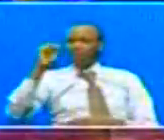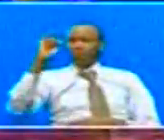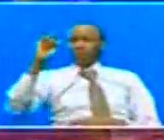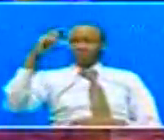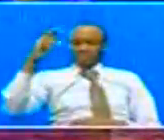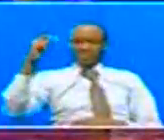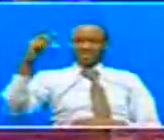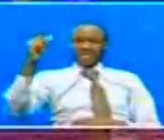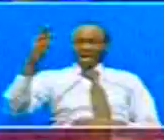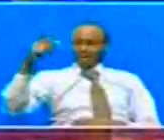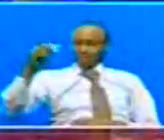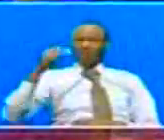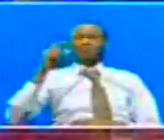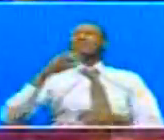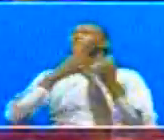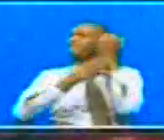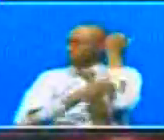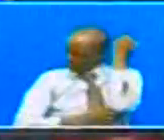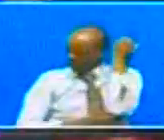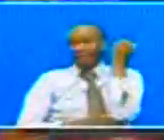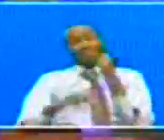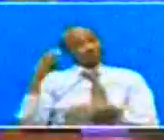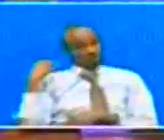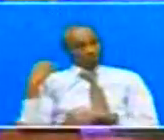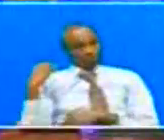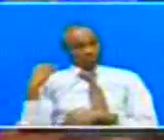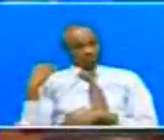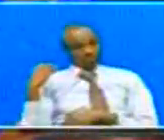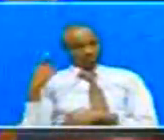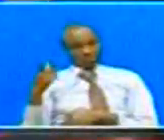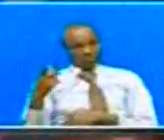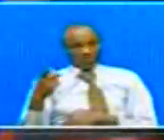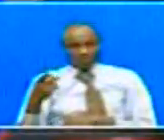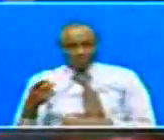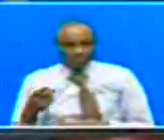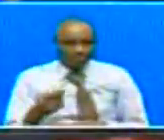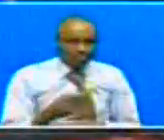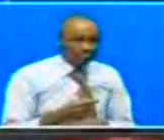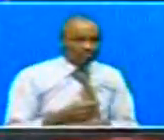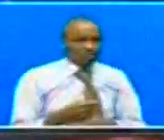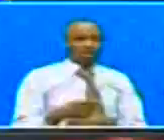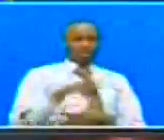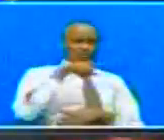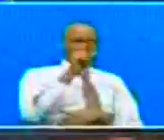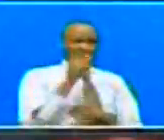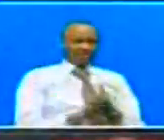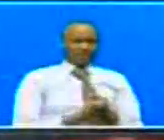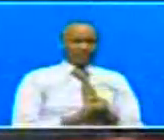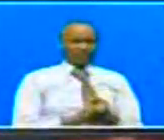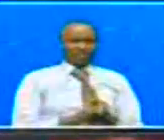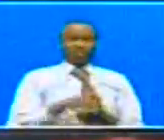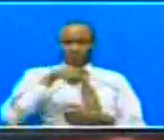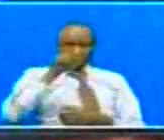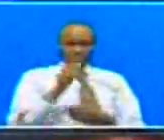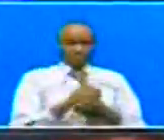60s? It was on par with Jeff, Kenya. A lot of Kenyans don't know about Bio Koinange. How are you related to Bio Koinange? What does that have to do with Lee Kuan Yew, man?